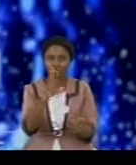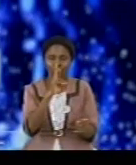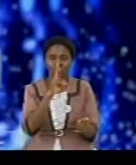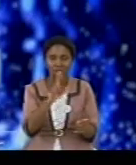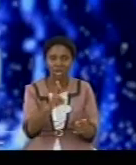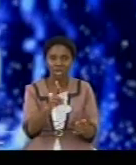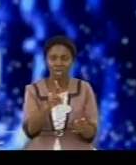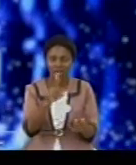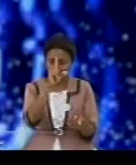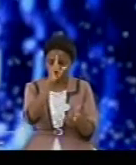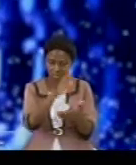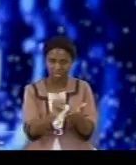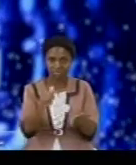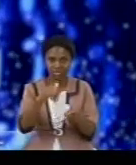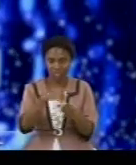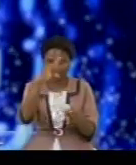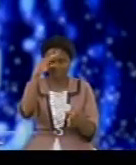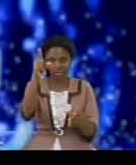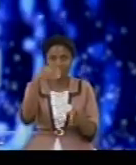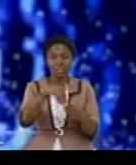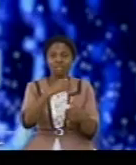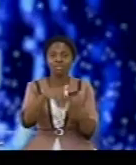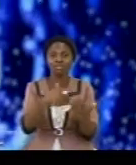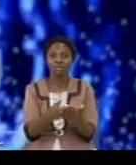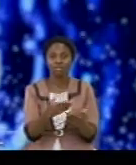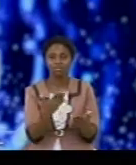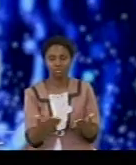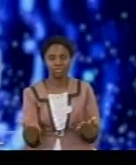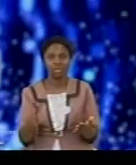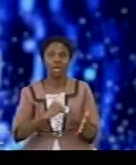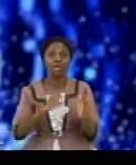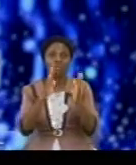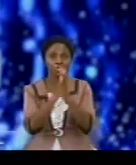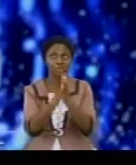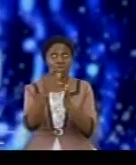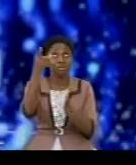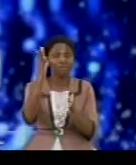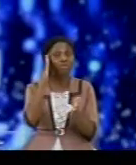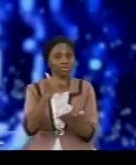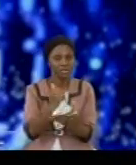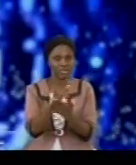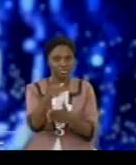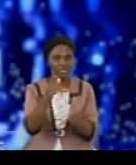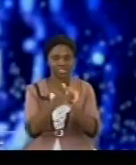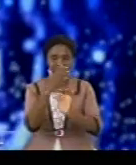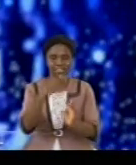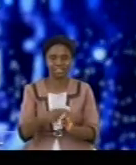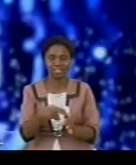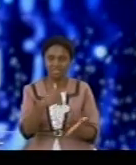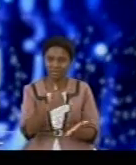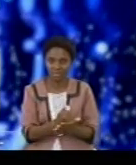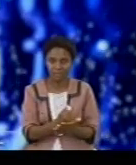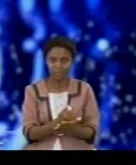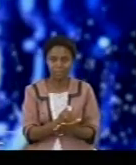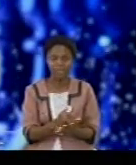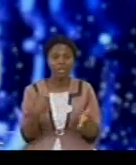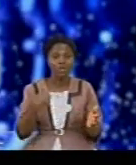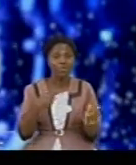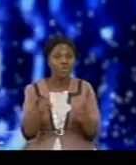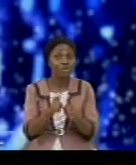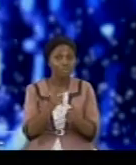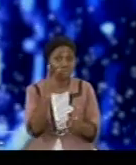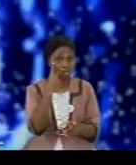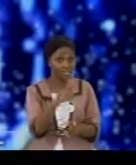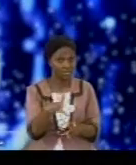in all things. I'm sure God will help you in Jesus' name. And we also see meekness.